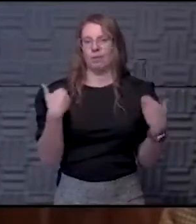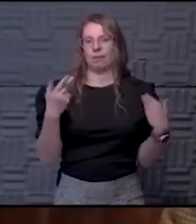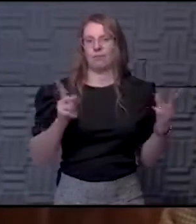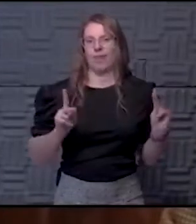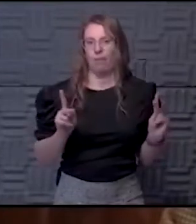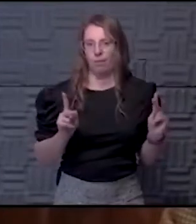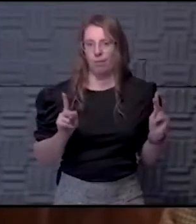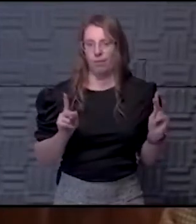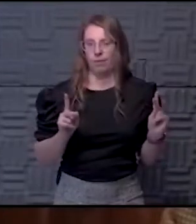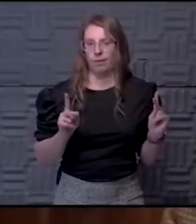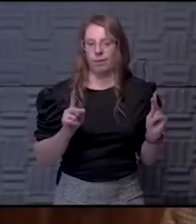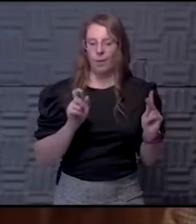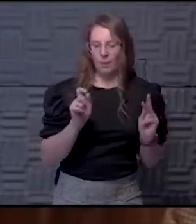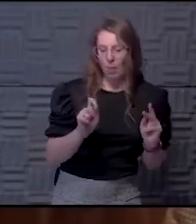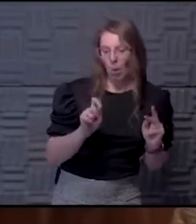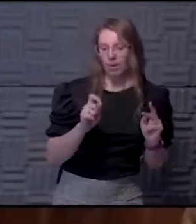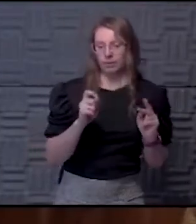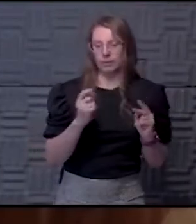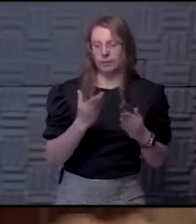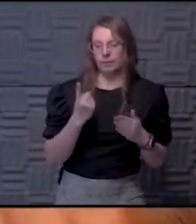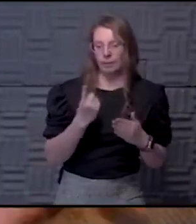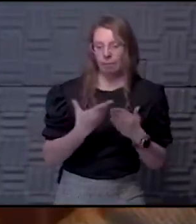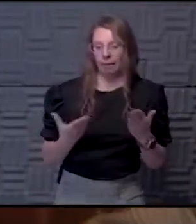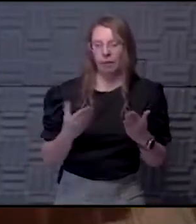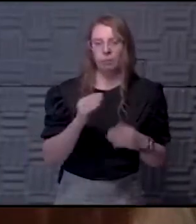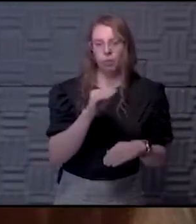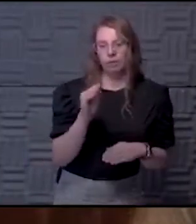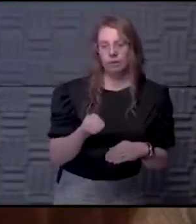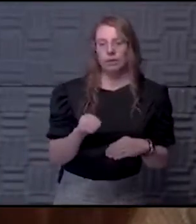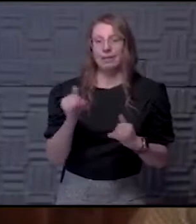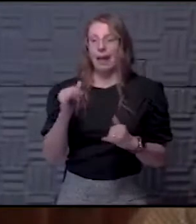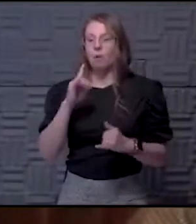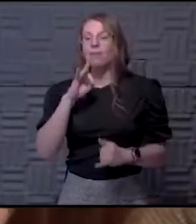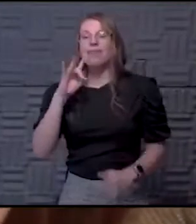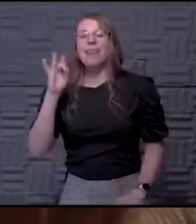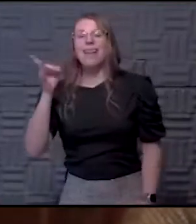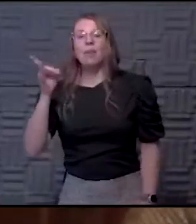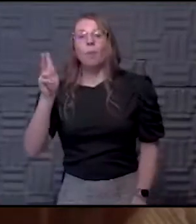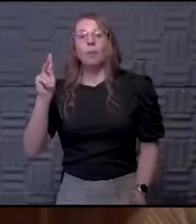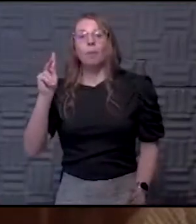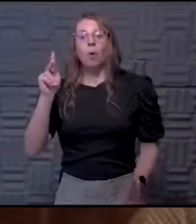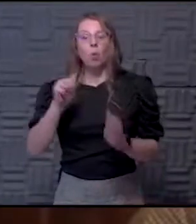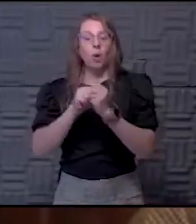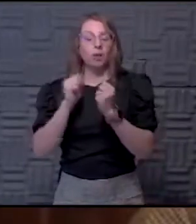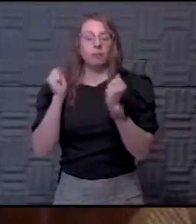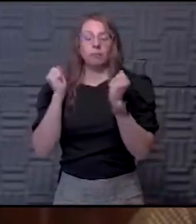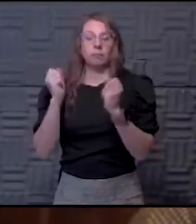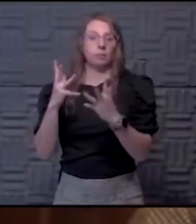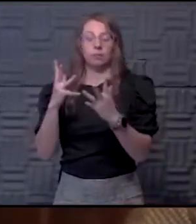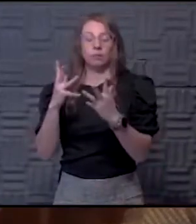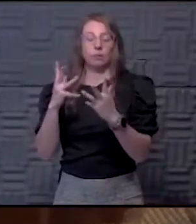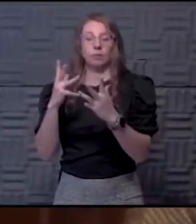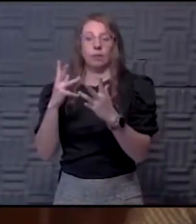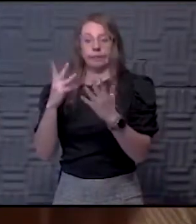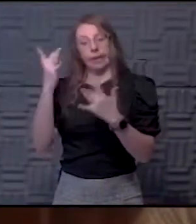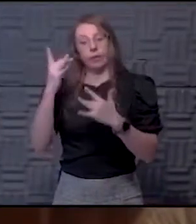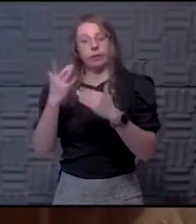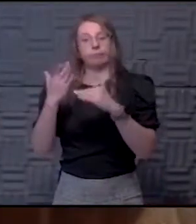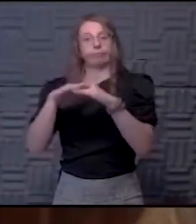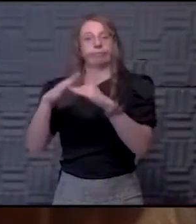that are at point something percent. Now get up to 80-year-old people with multiple comorbidities. You're talking